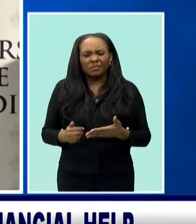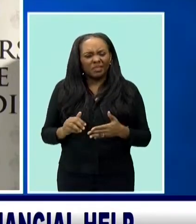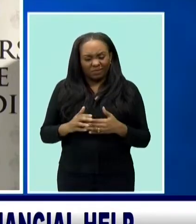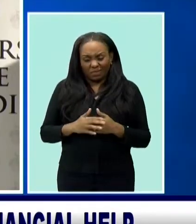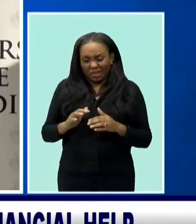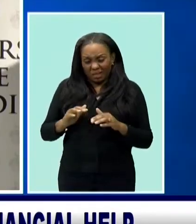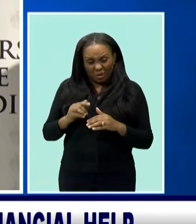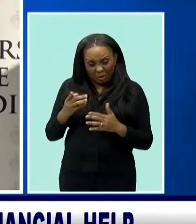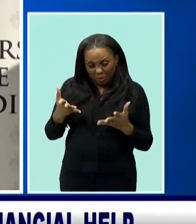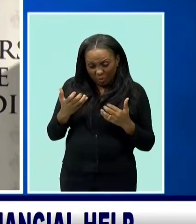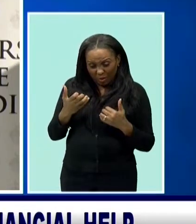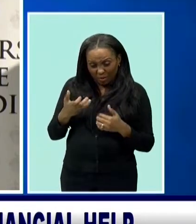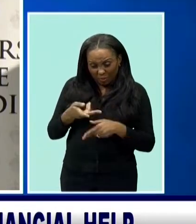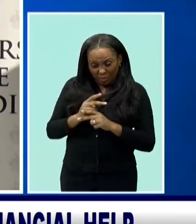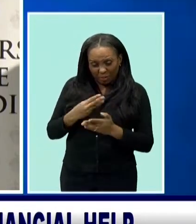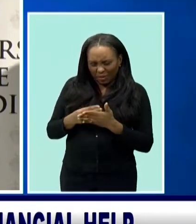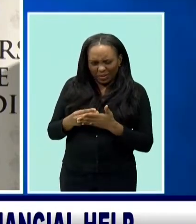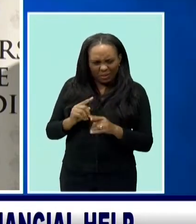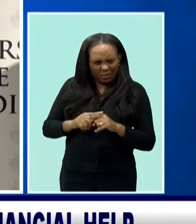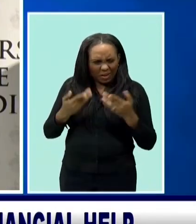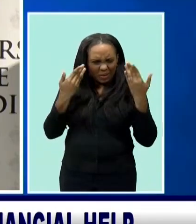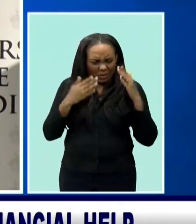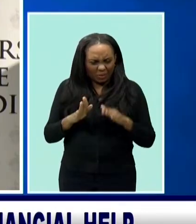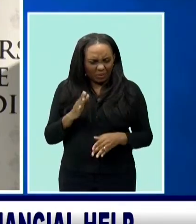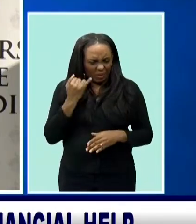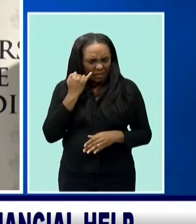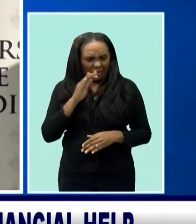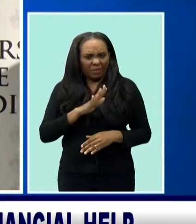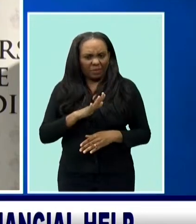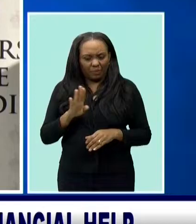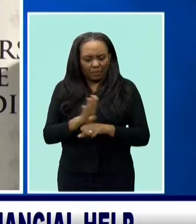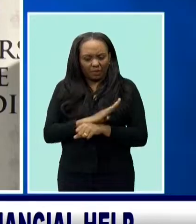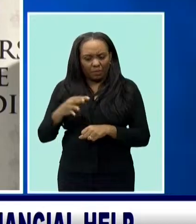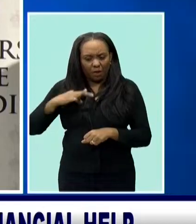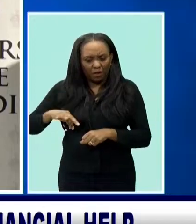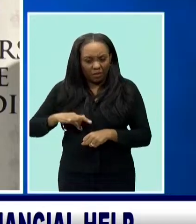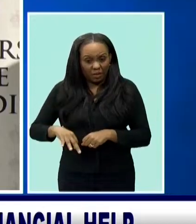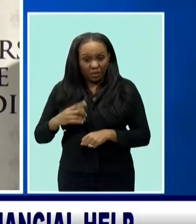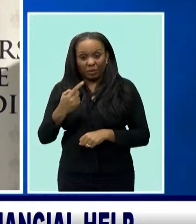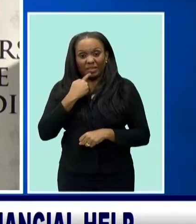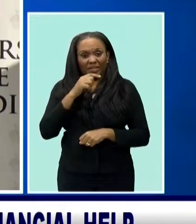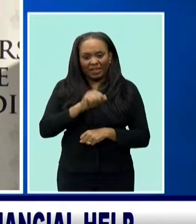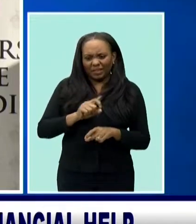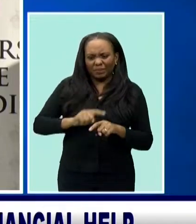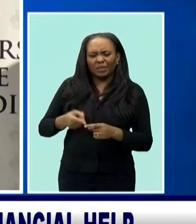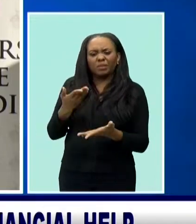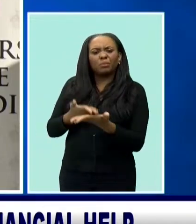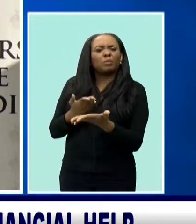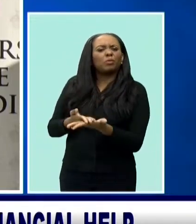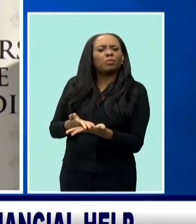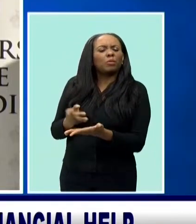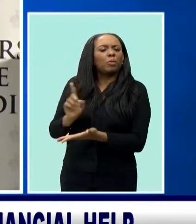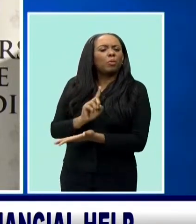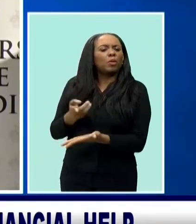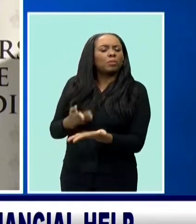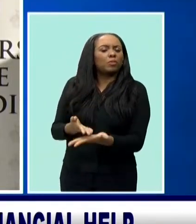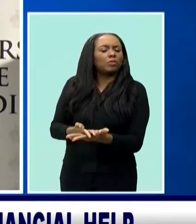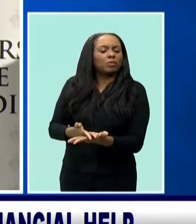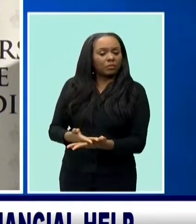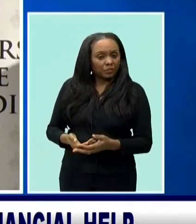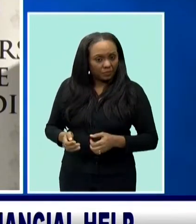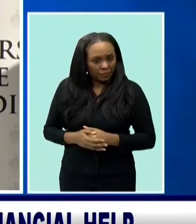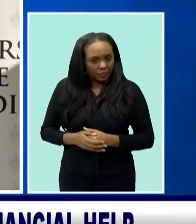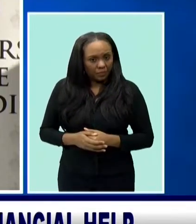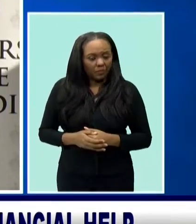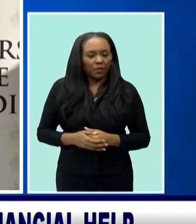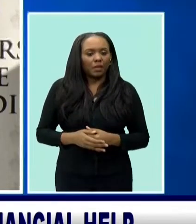don't even know if your business is profitable or not? You're telling me it's profitable, but that's not good enough. I need to see the evidence. And so these are some of the